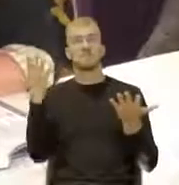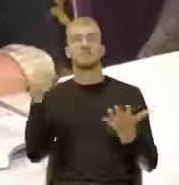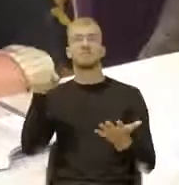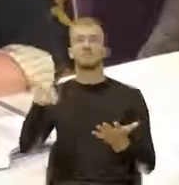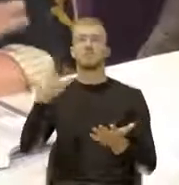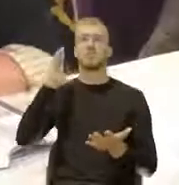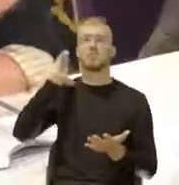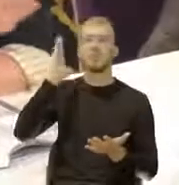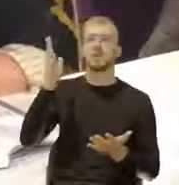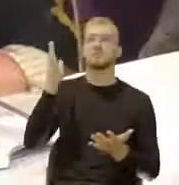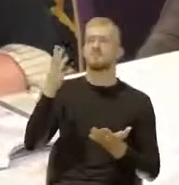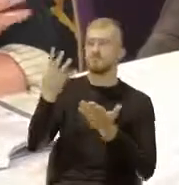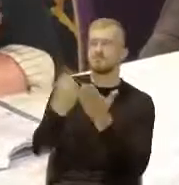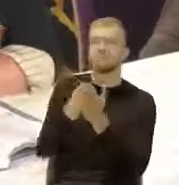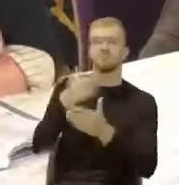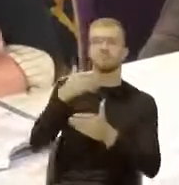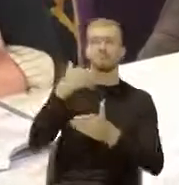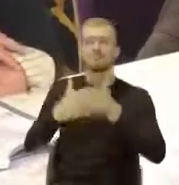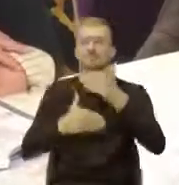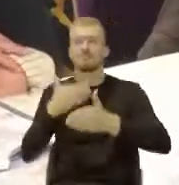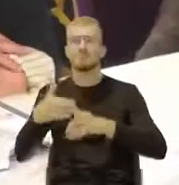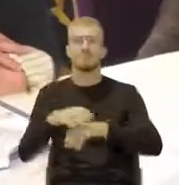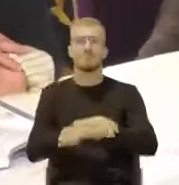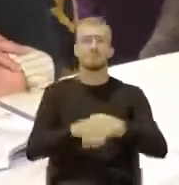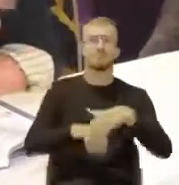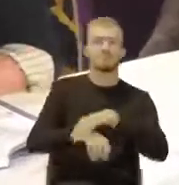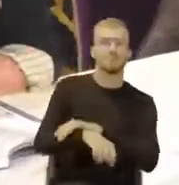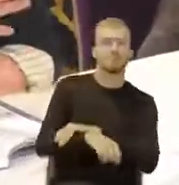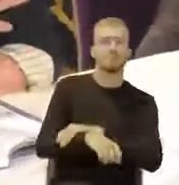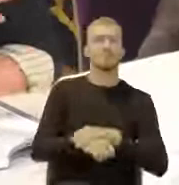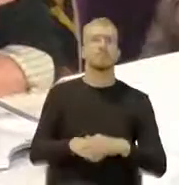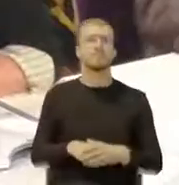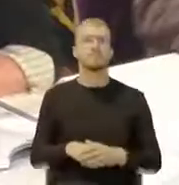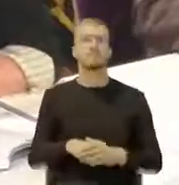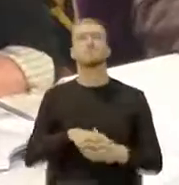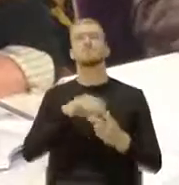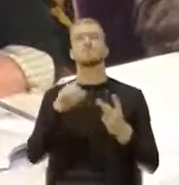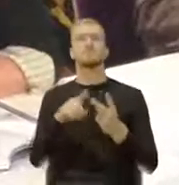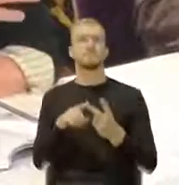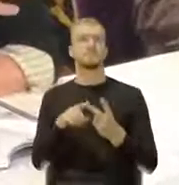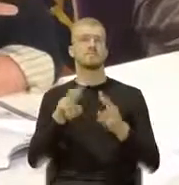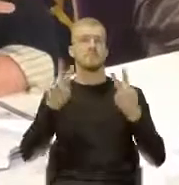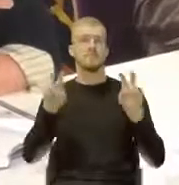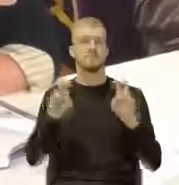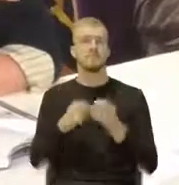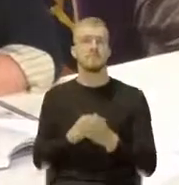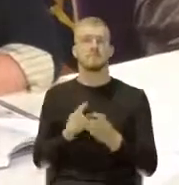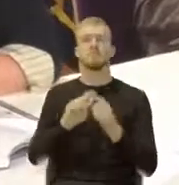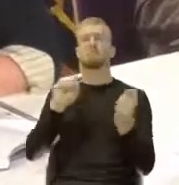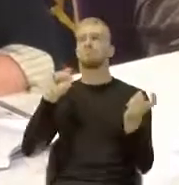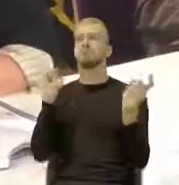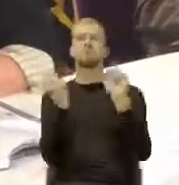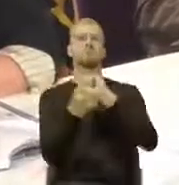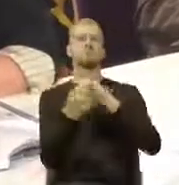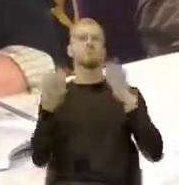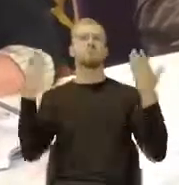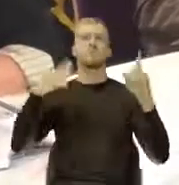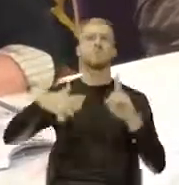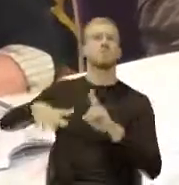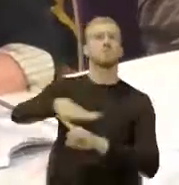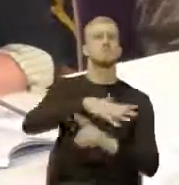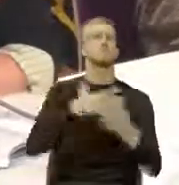and COP26 in Glasgow, the health issues is one of the core agenda. Because, for example,